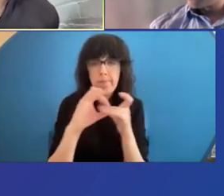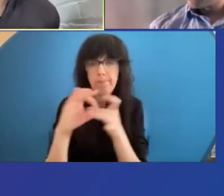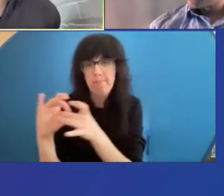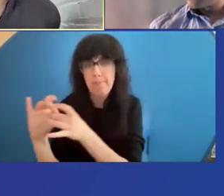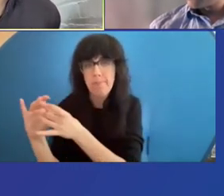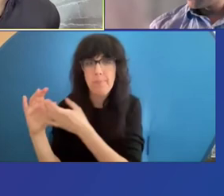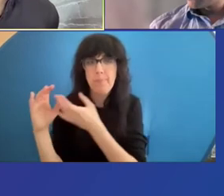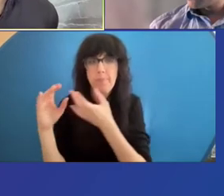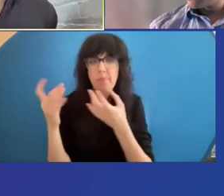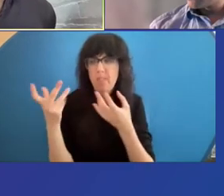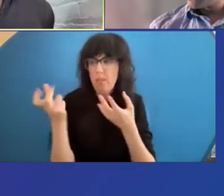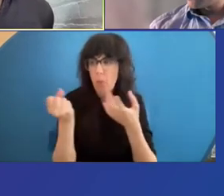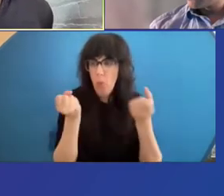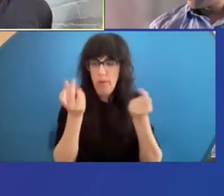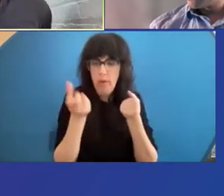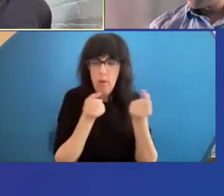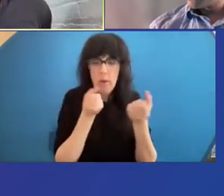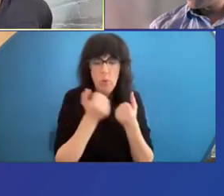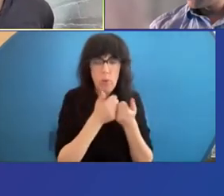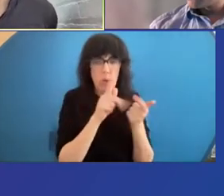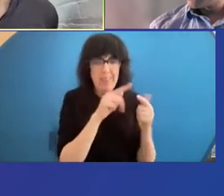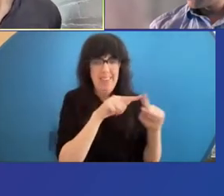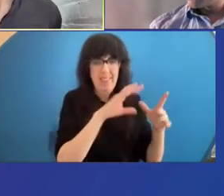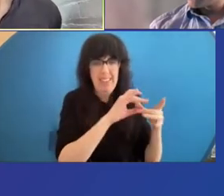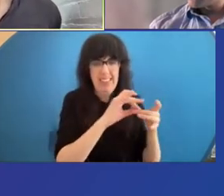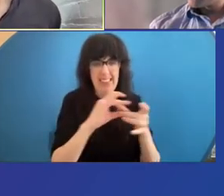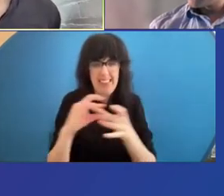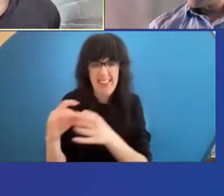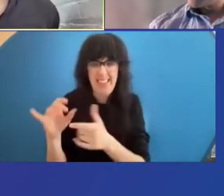and holding onto the threads in their fragility